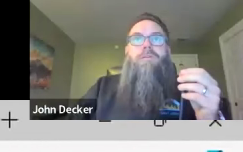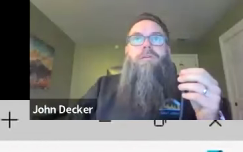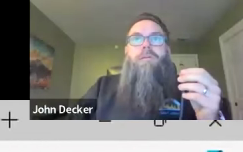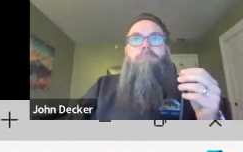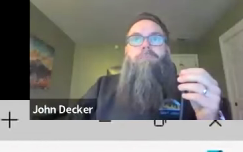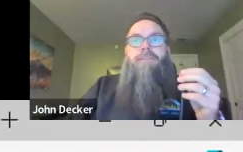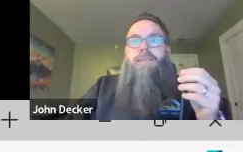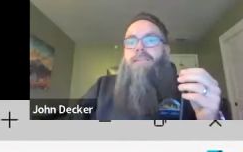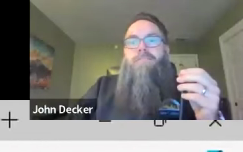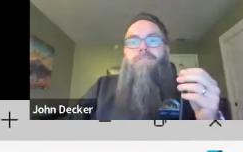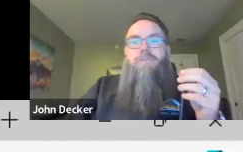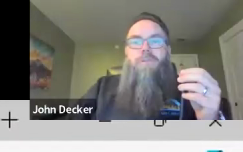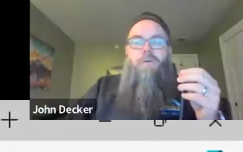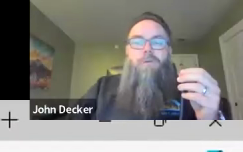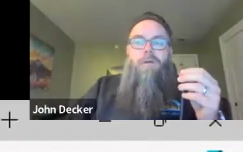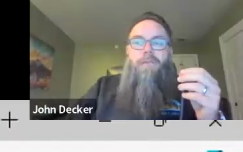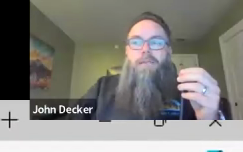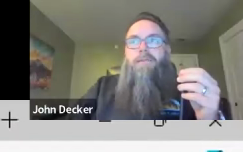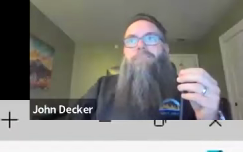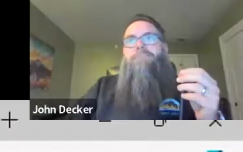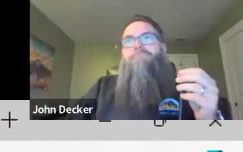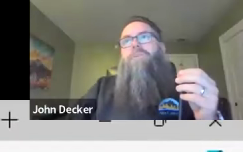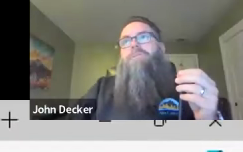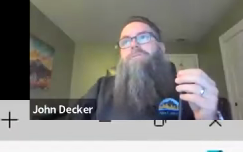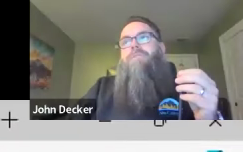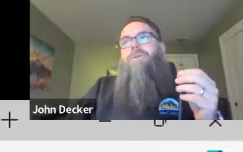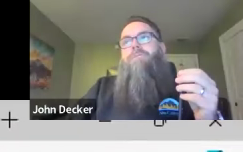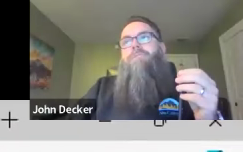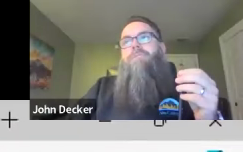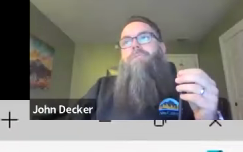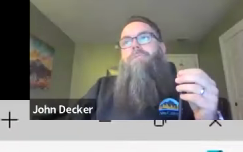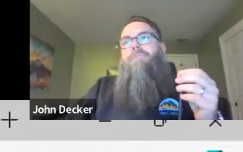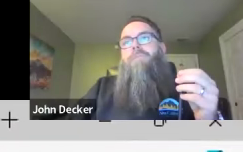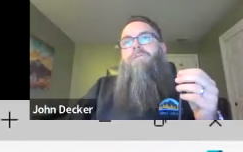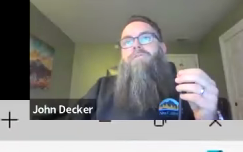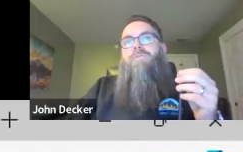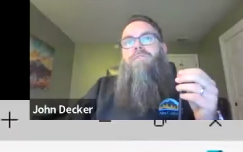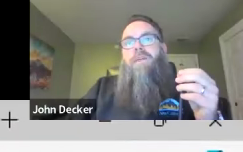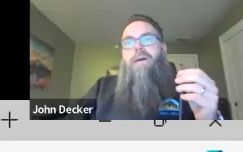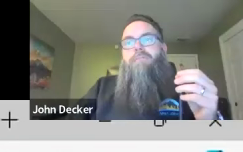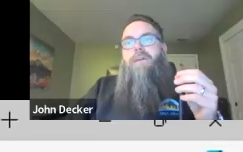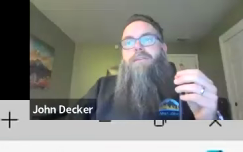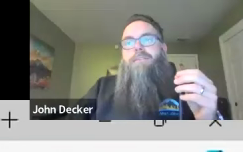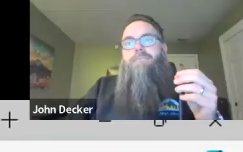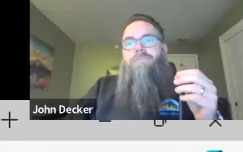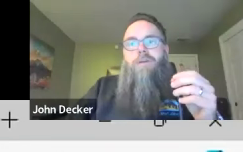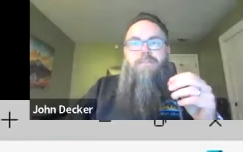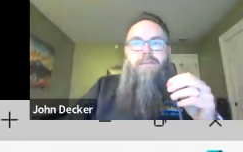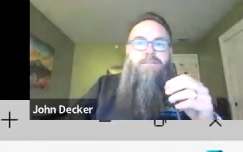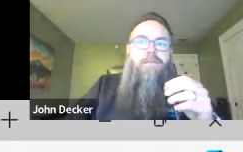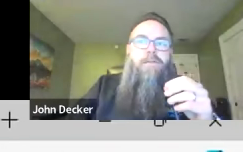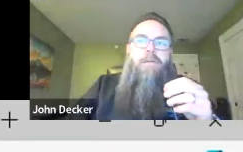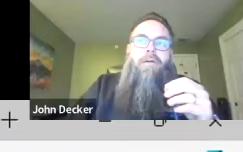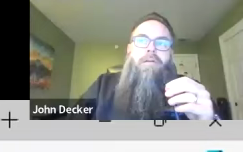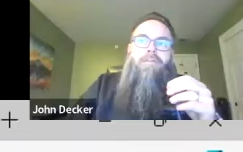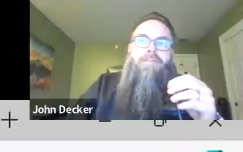be maintaining these or whether or not we are updating them. So here is what else we have: an exemption